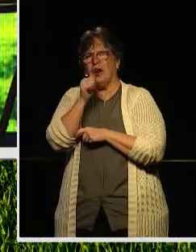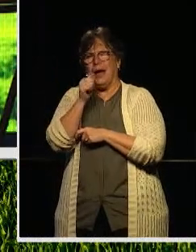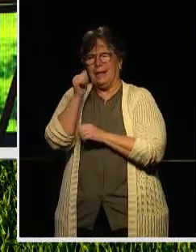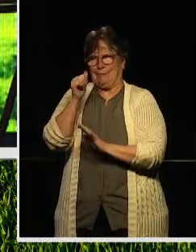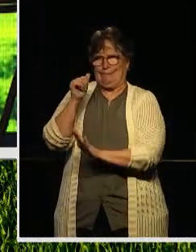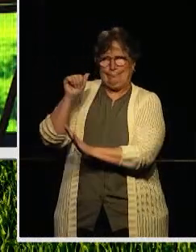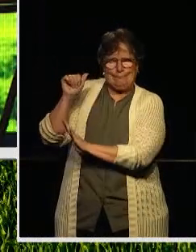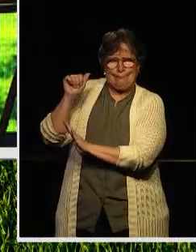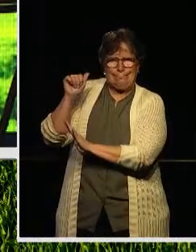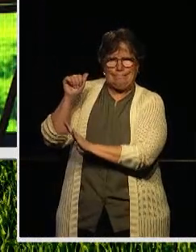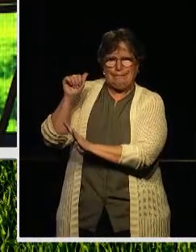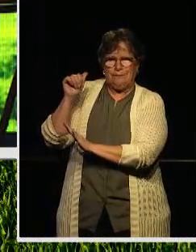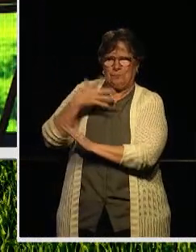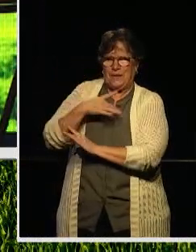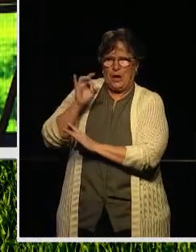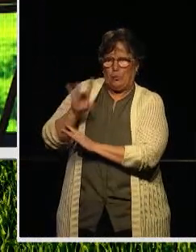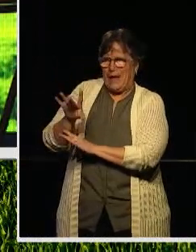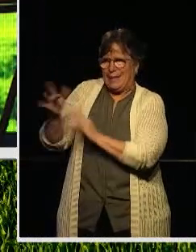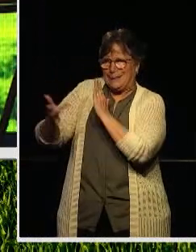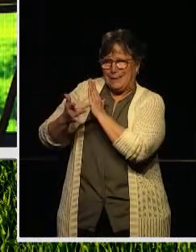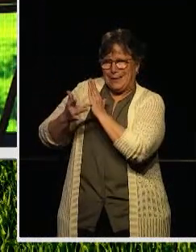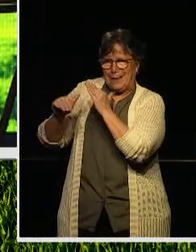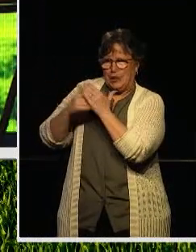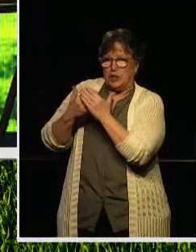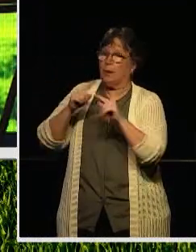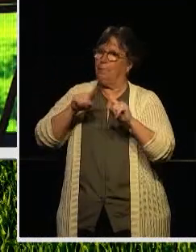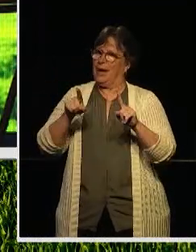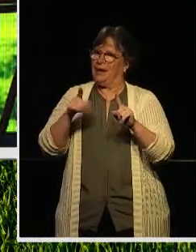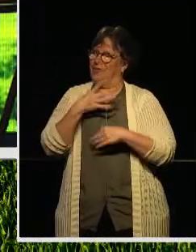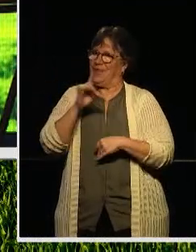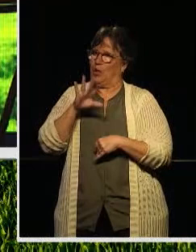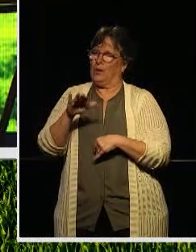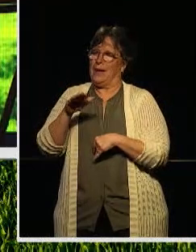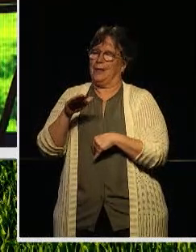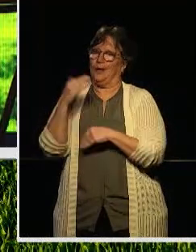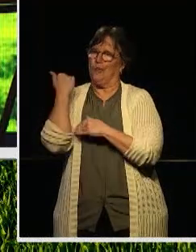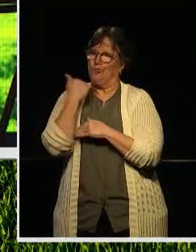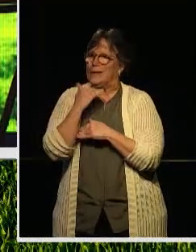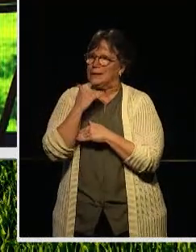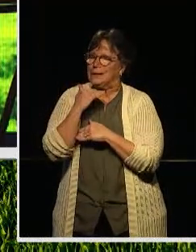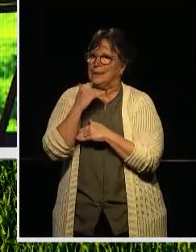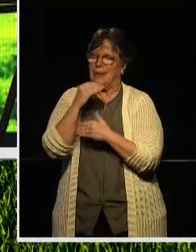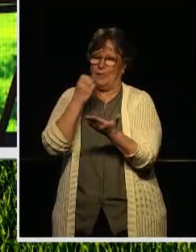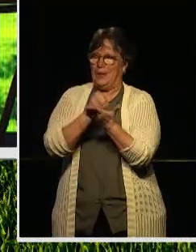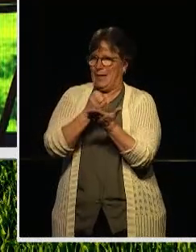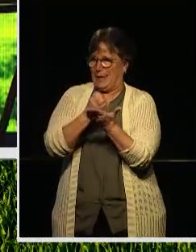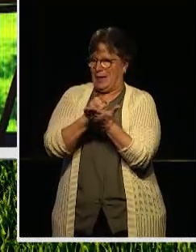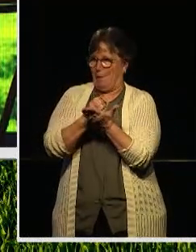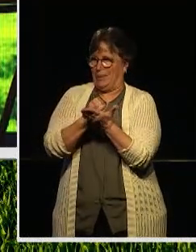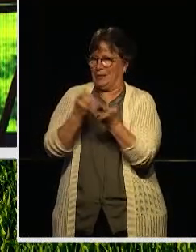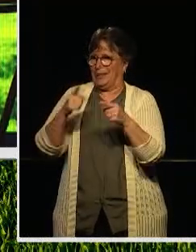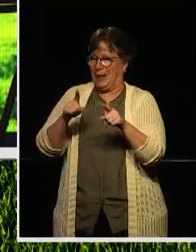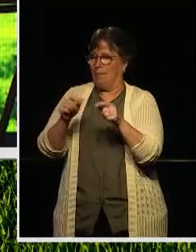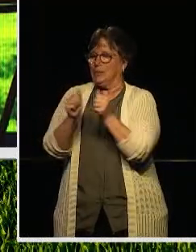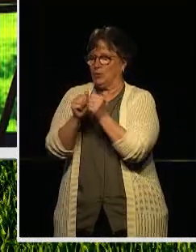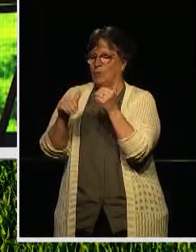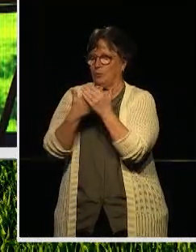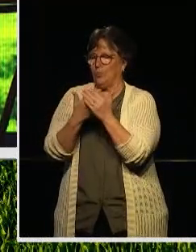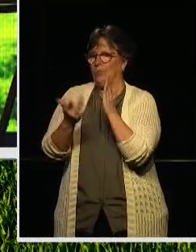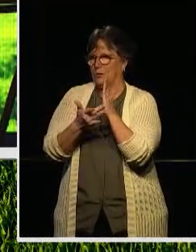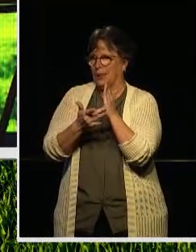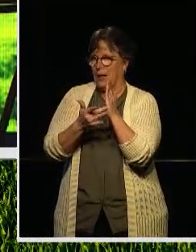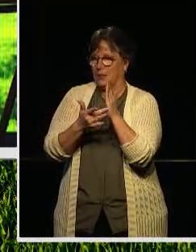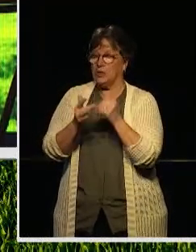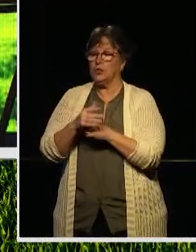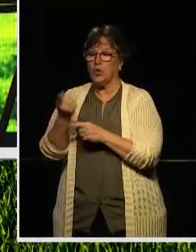is risk and the economics of new technologies. So in our production